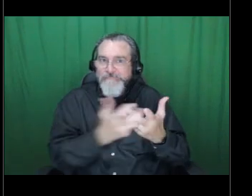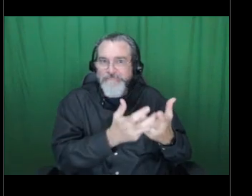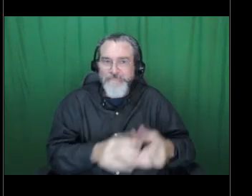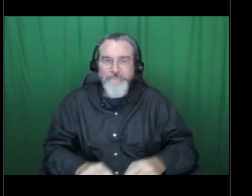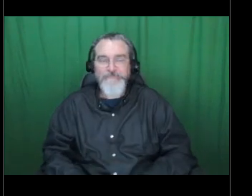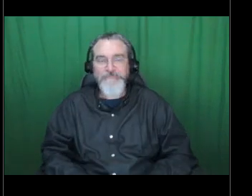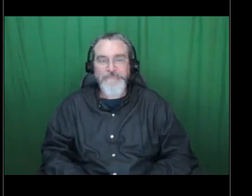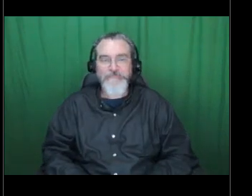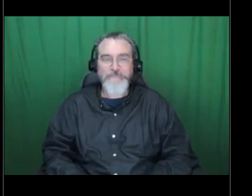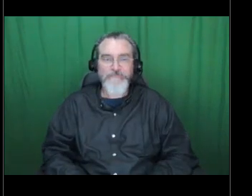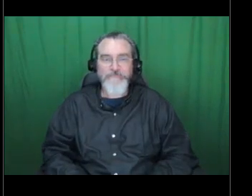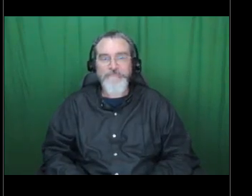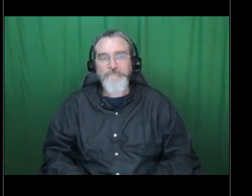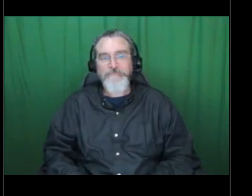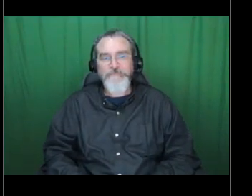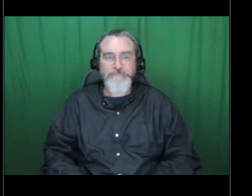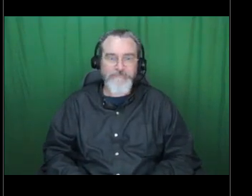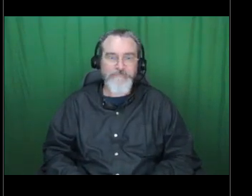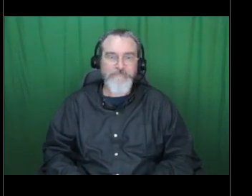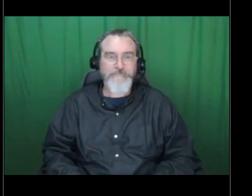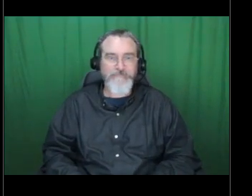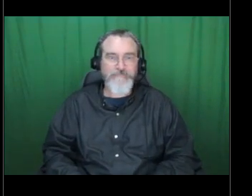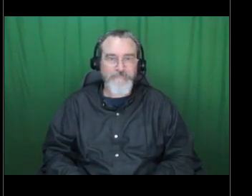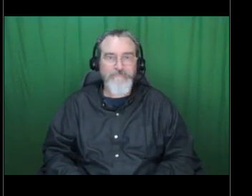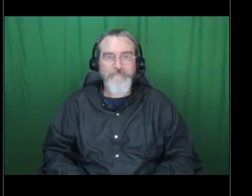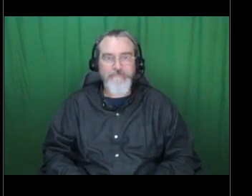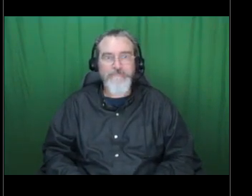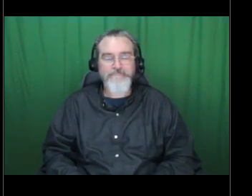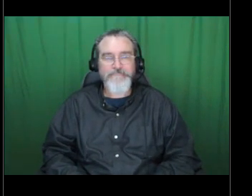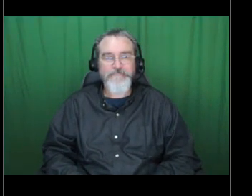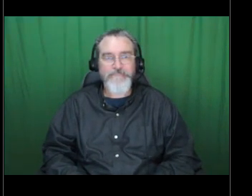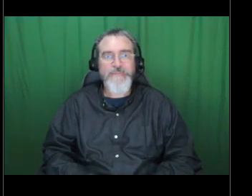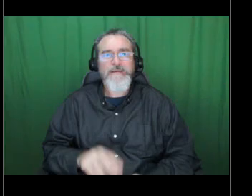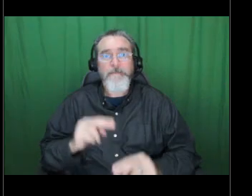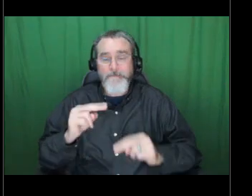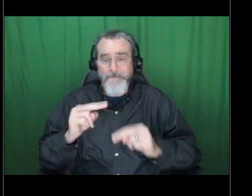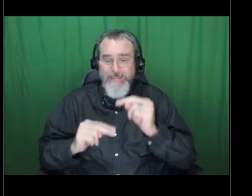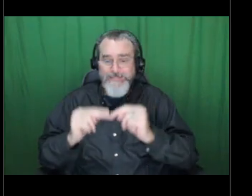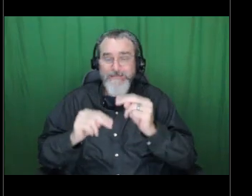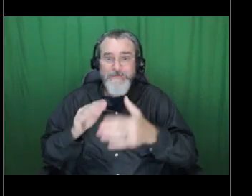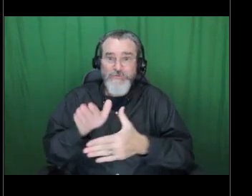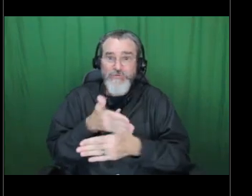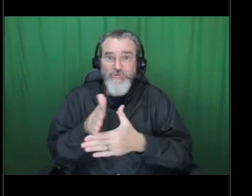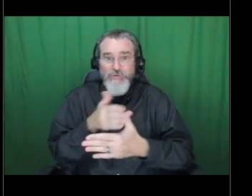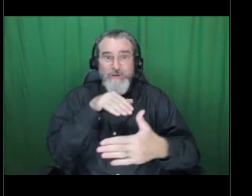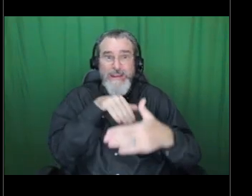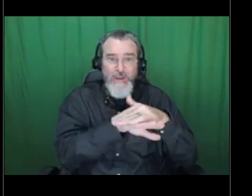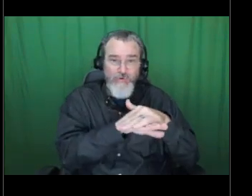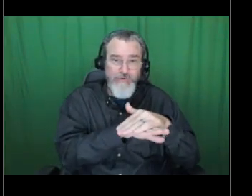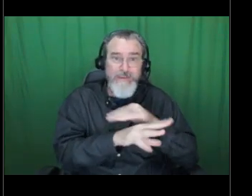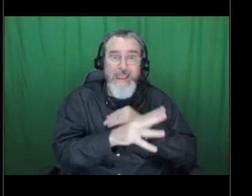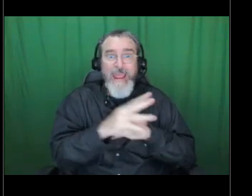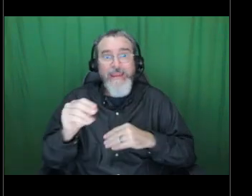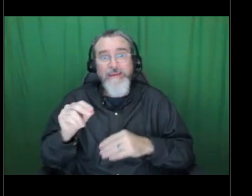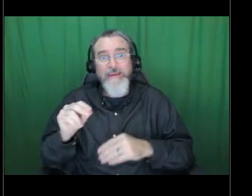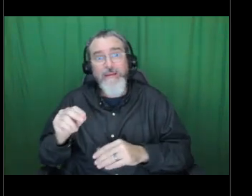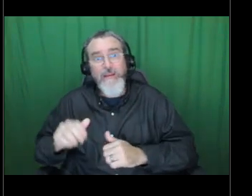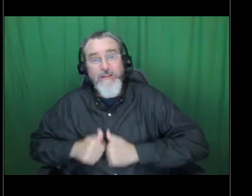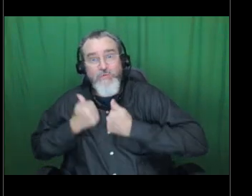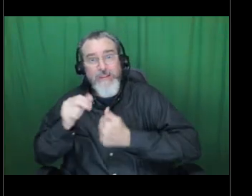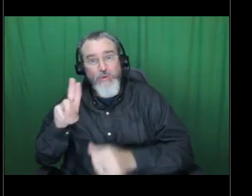Buildings with common entrances and clustered dwelling units. Where dwelling units are clustered in